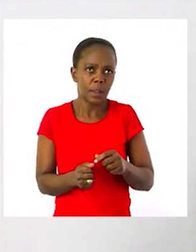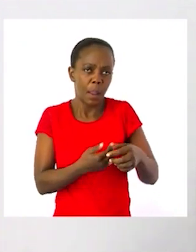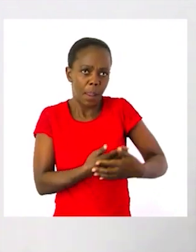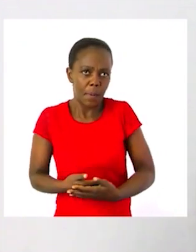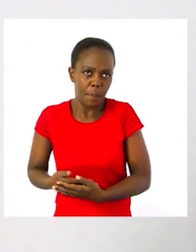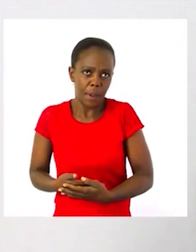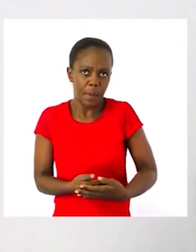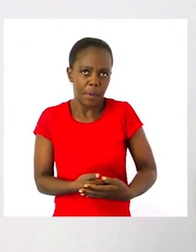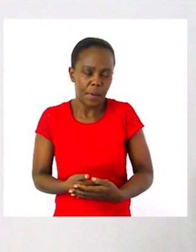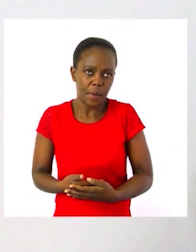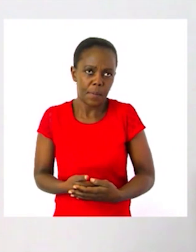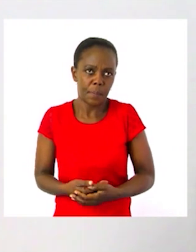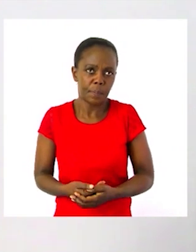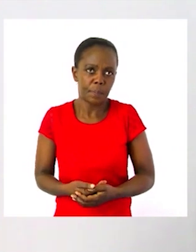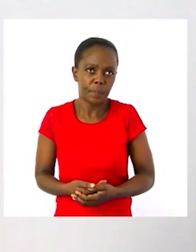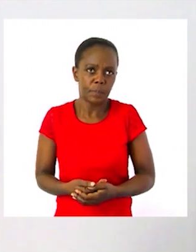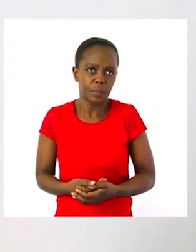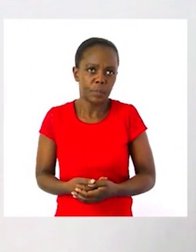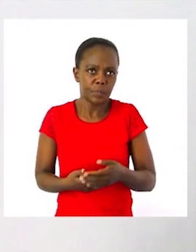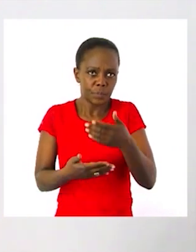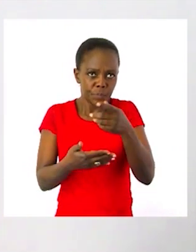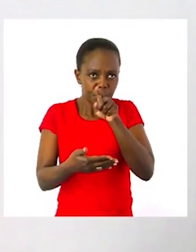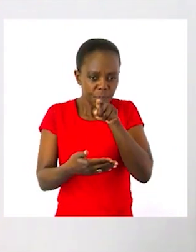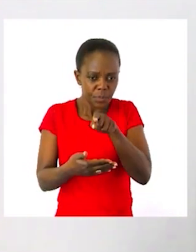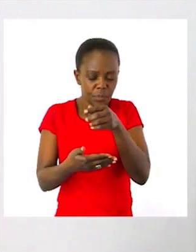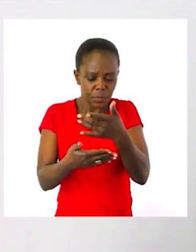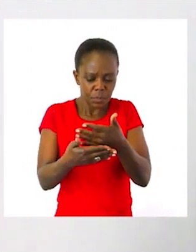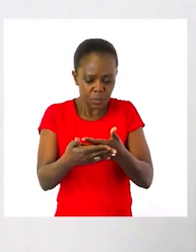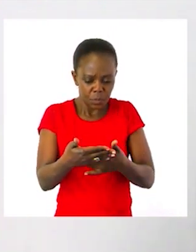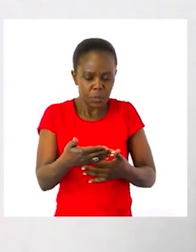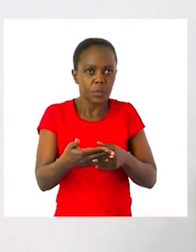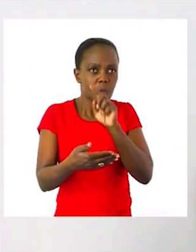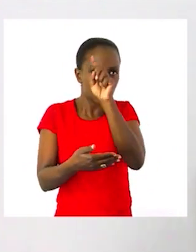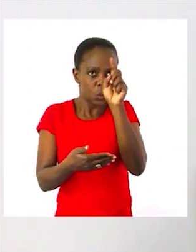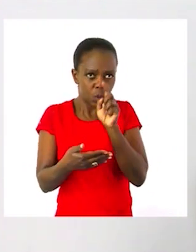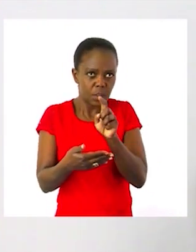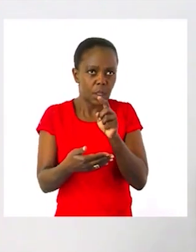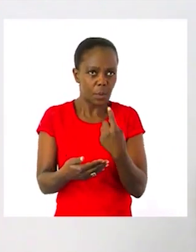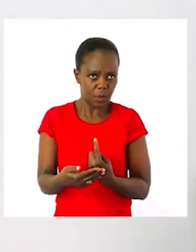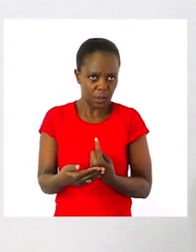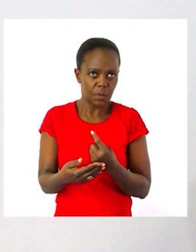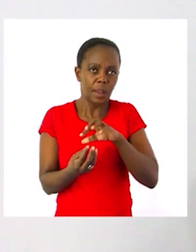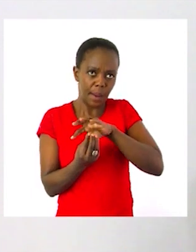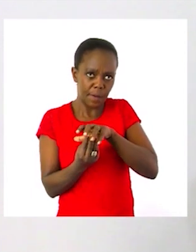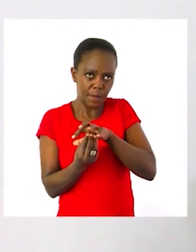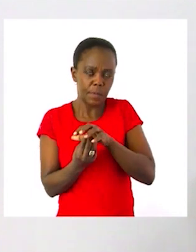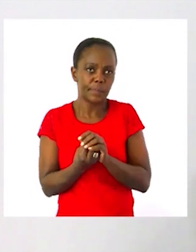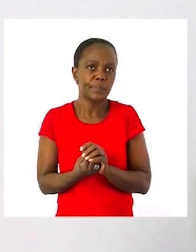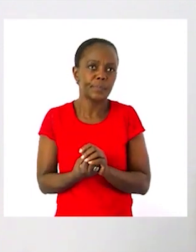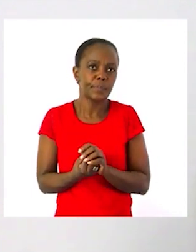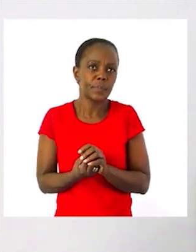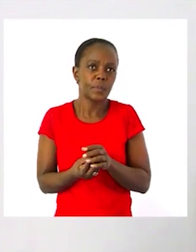a baby. Here are some questions about yourself and your family. I want you to